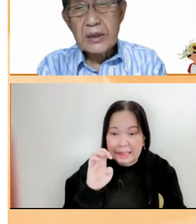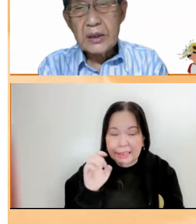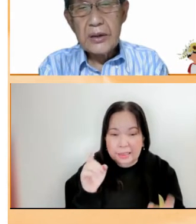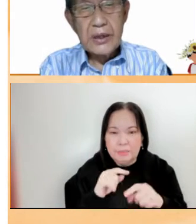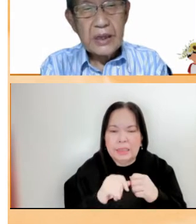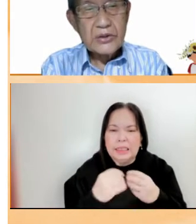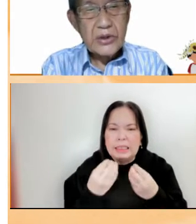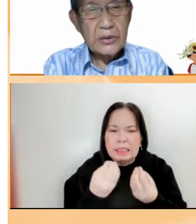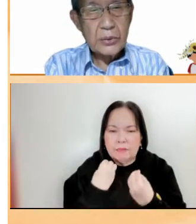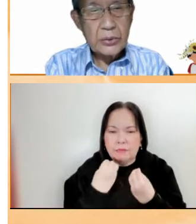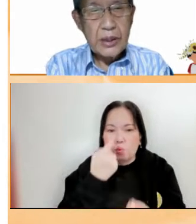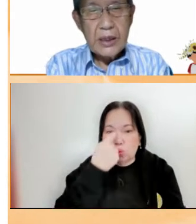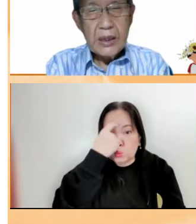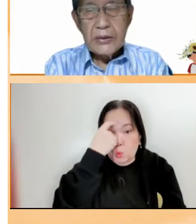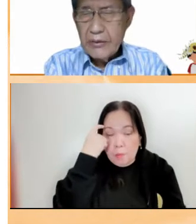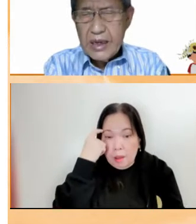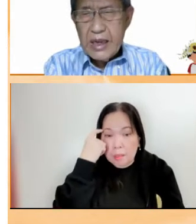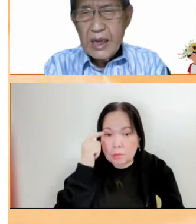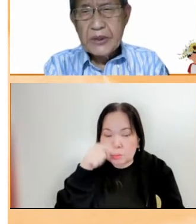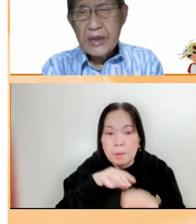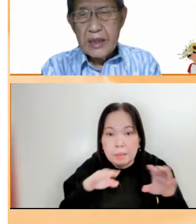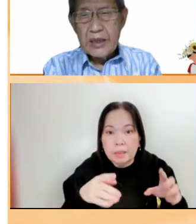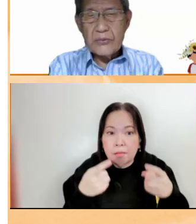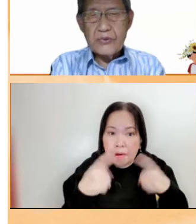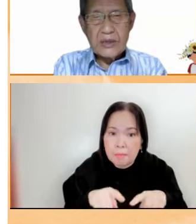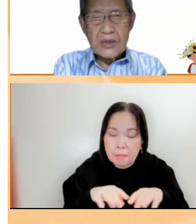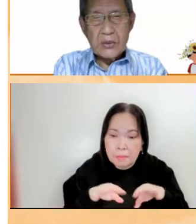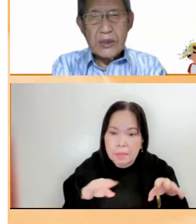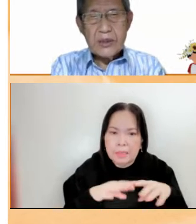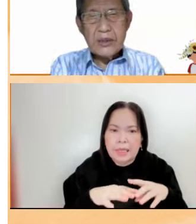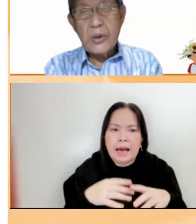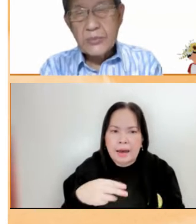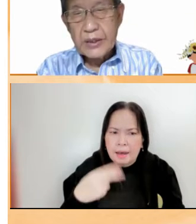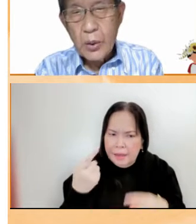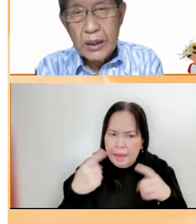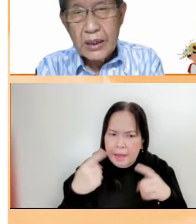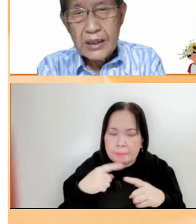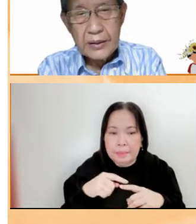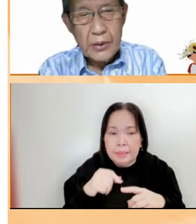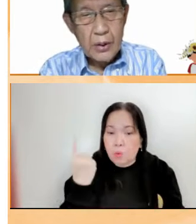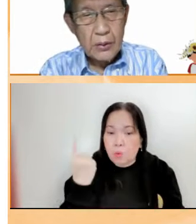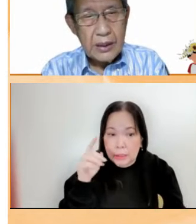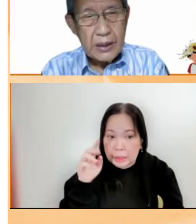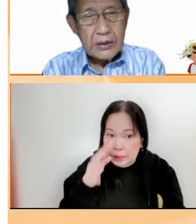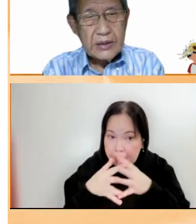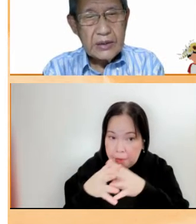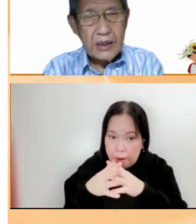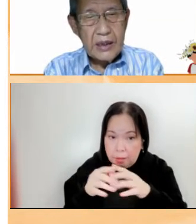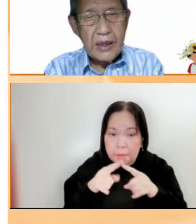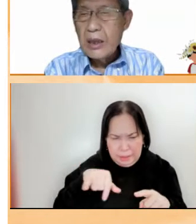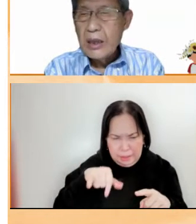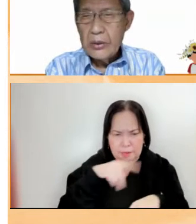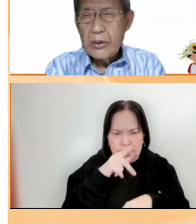events that occur in childhood. There is a high percentage of this, not only in the US, but locally, These